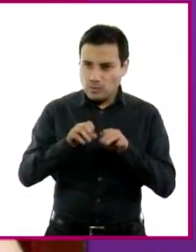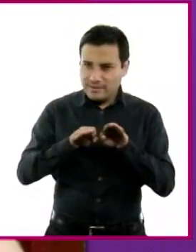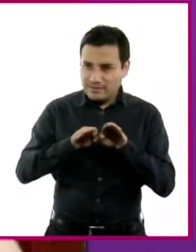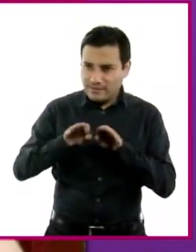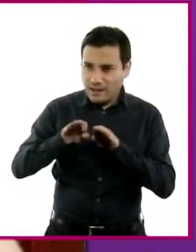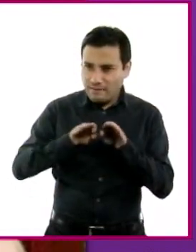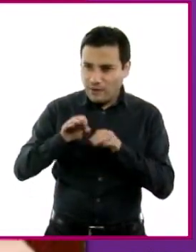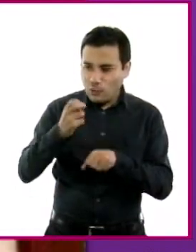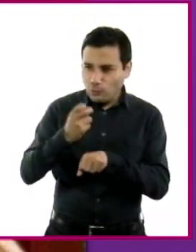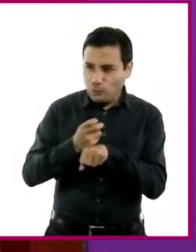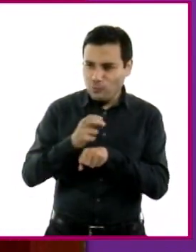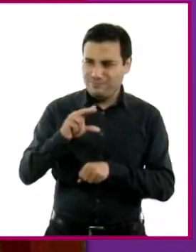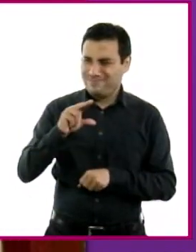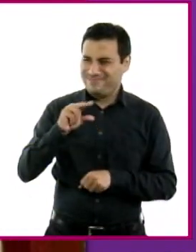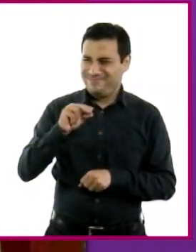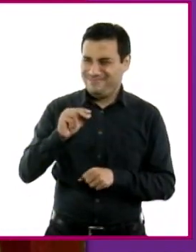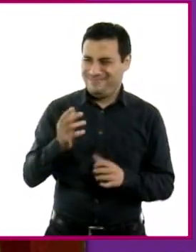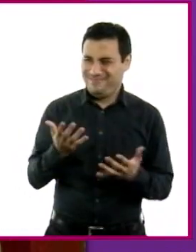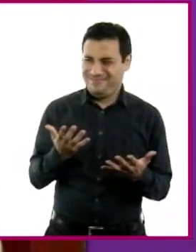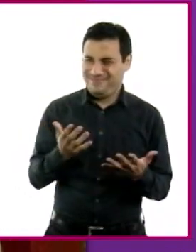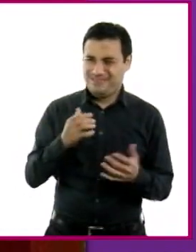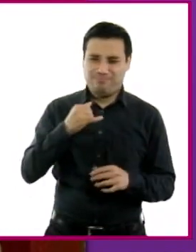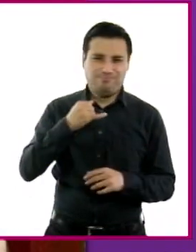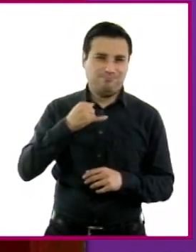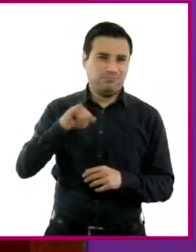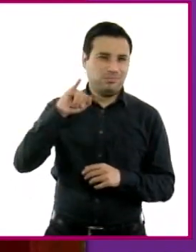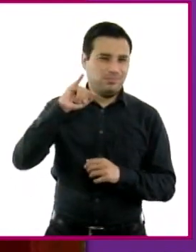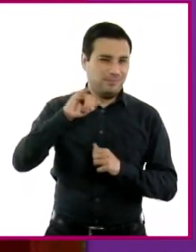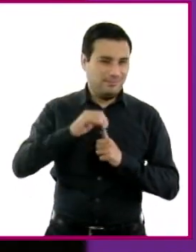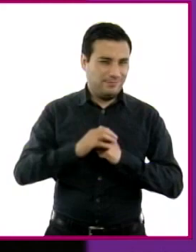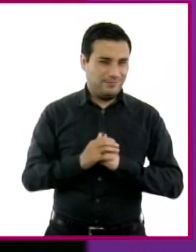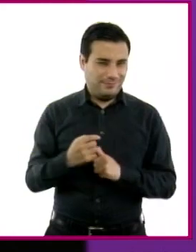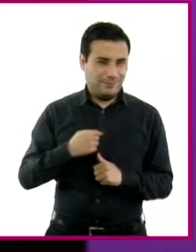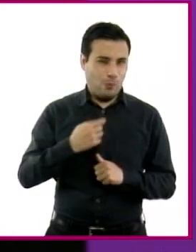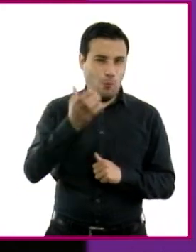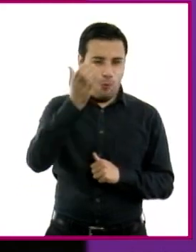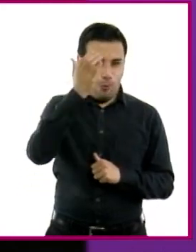Come on. Go and tell that to someone who doesn't know you.